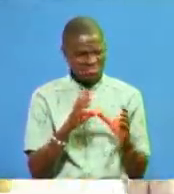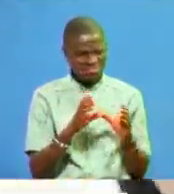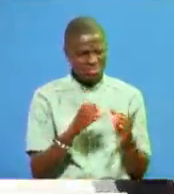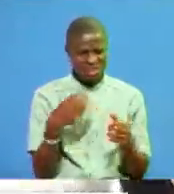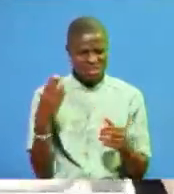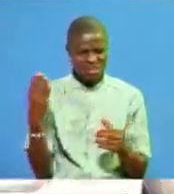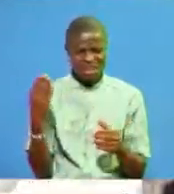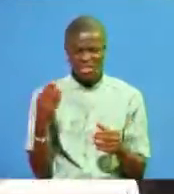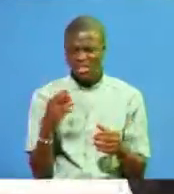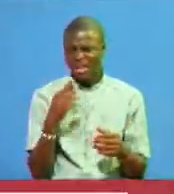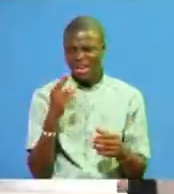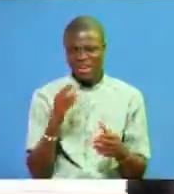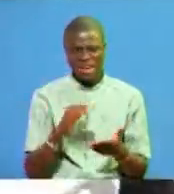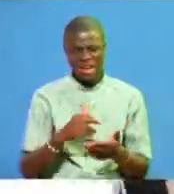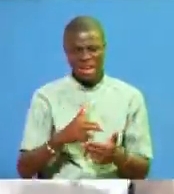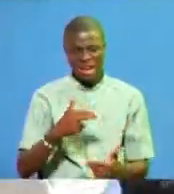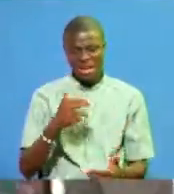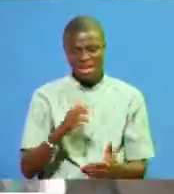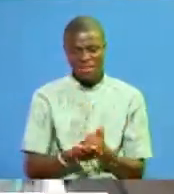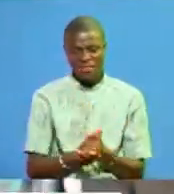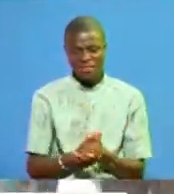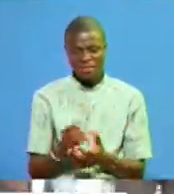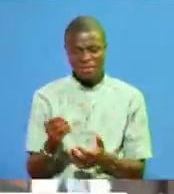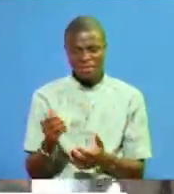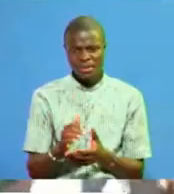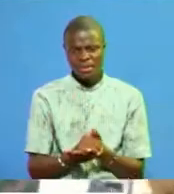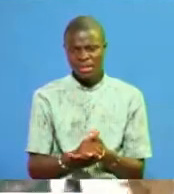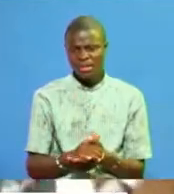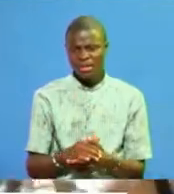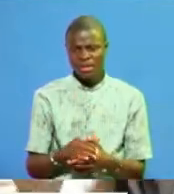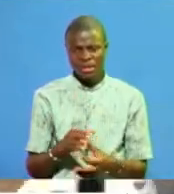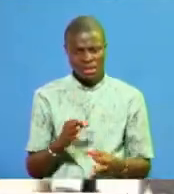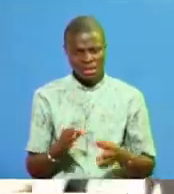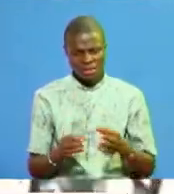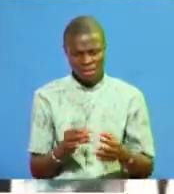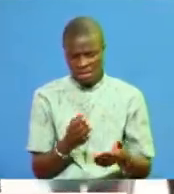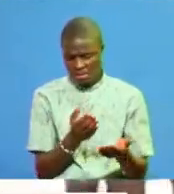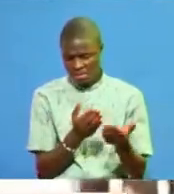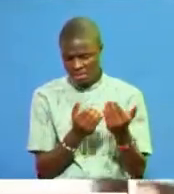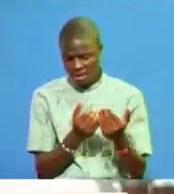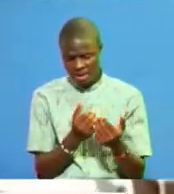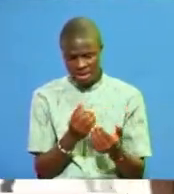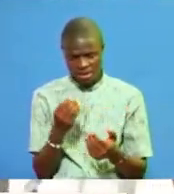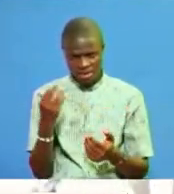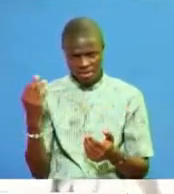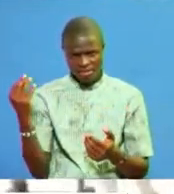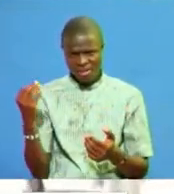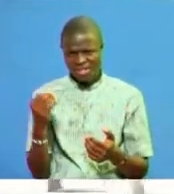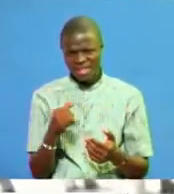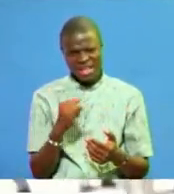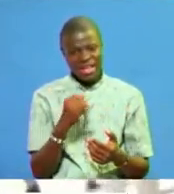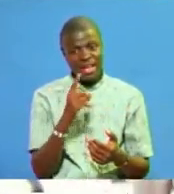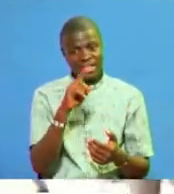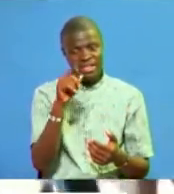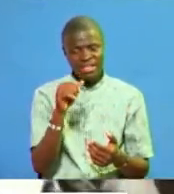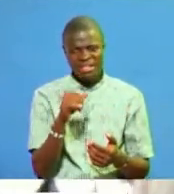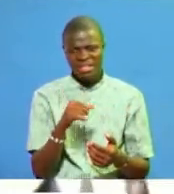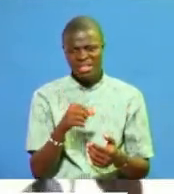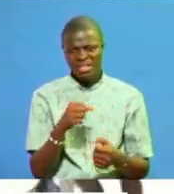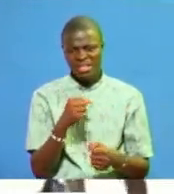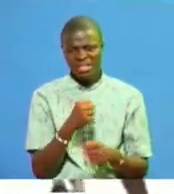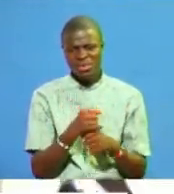to last year. Nikinunua maua, lazima najiuliza, kwangu kuna unga? Kwangu kuna sukari?